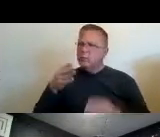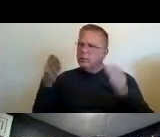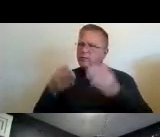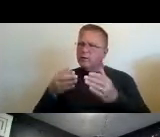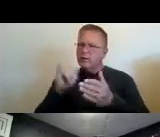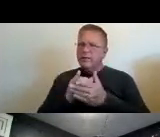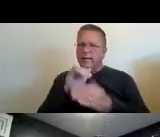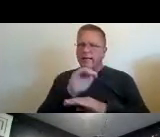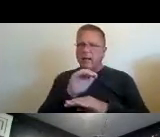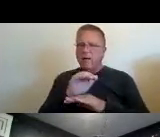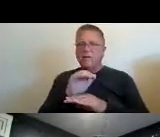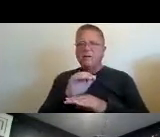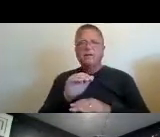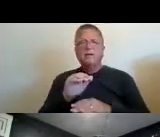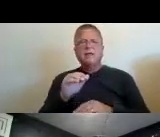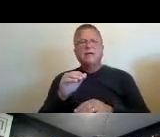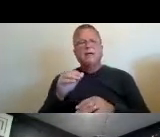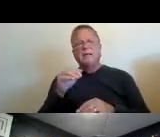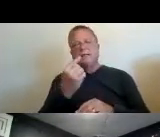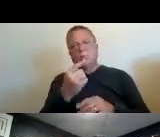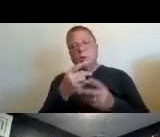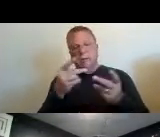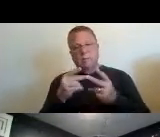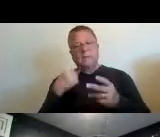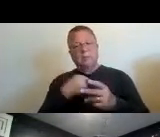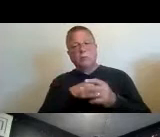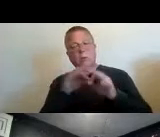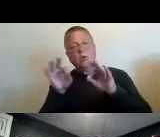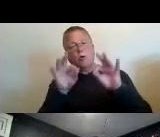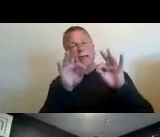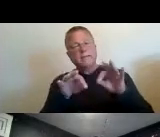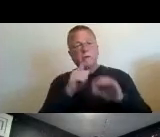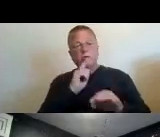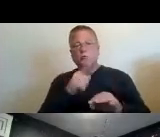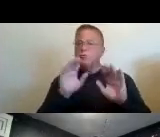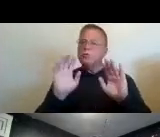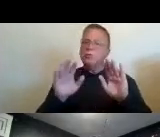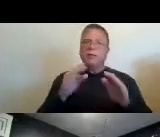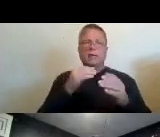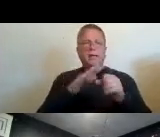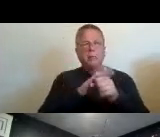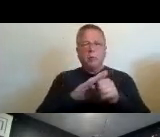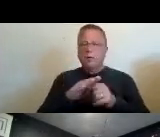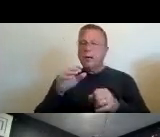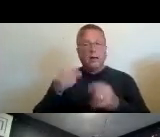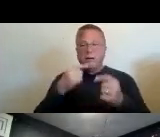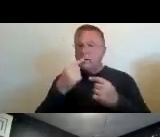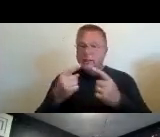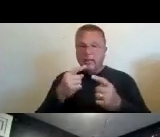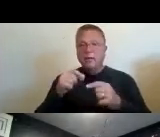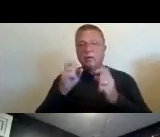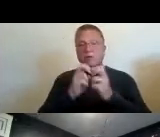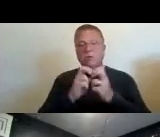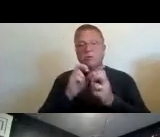as being, one of the places that we want to look at. So this is a great neighborhood. I don't need to tell you how wonderful Squirrel Hill North and Squirrel Hill